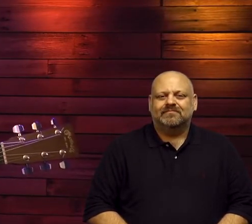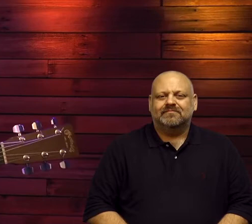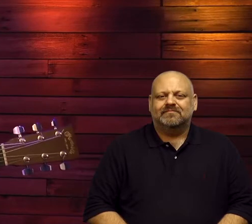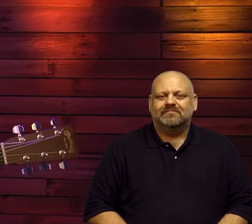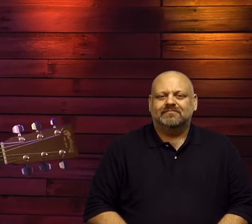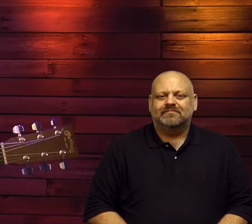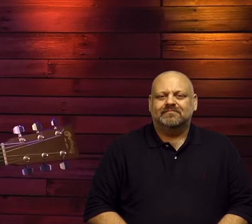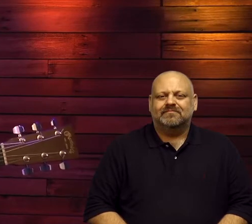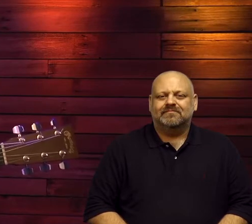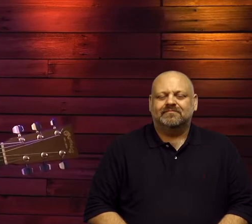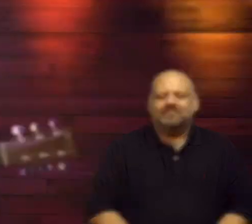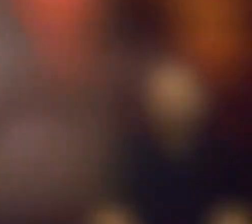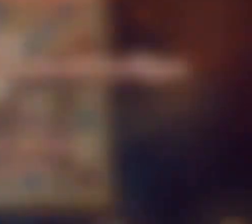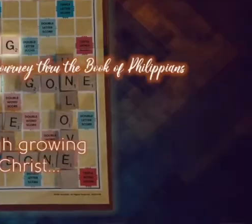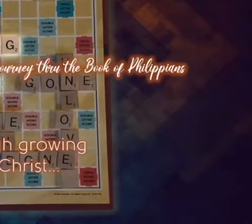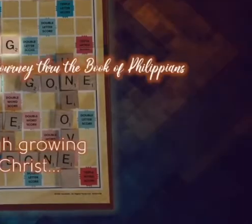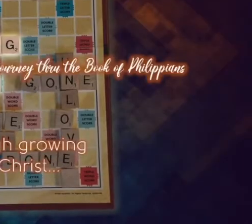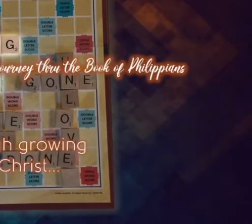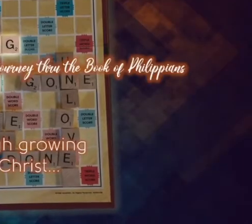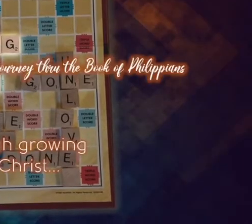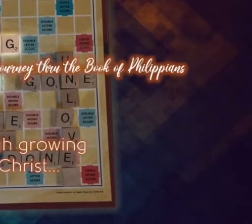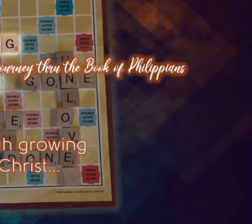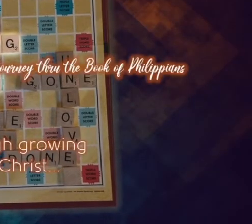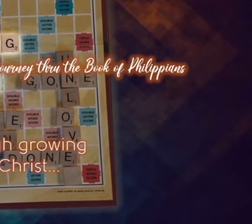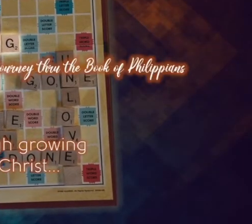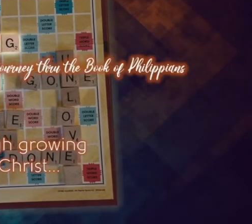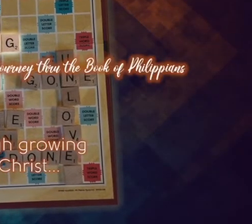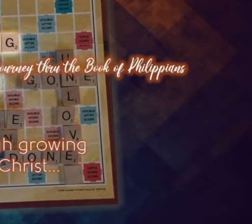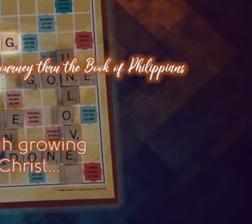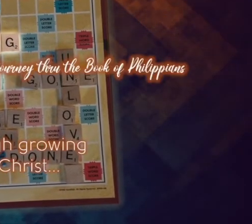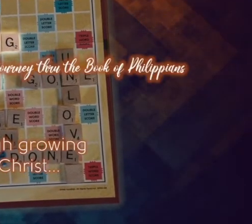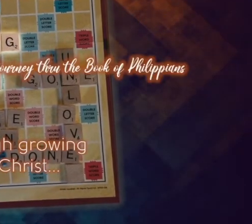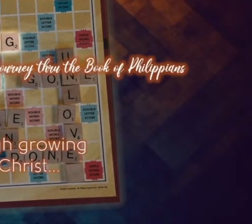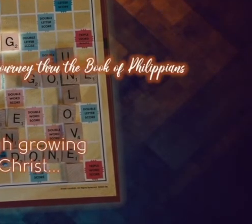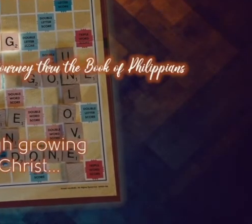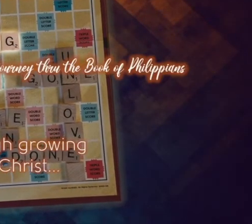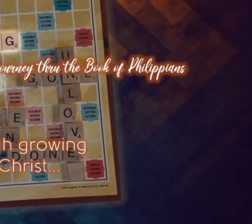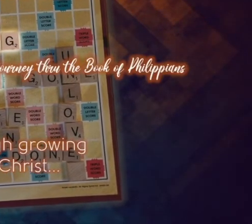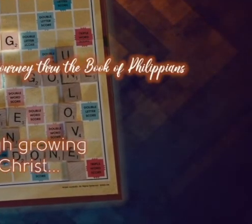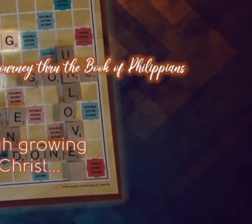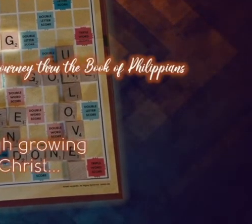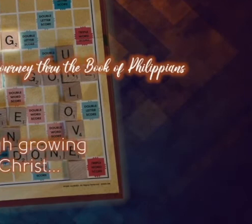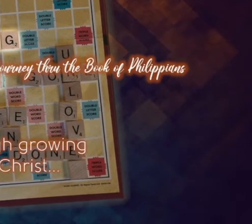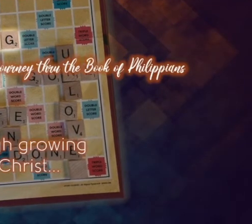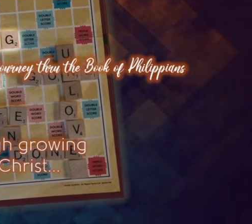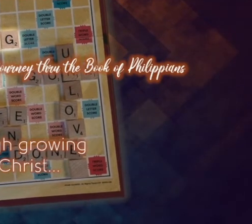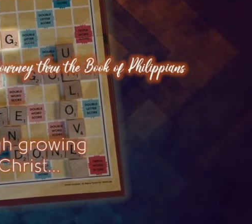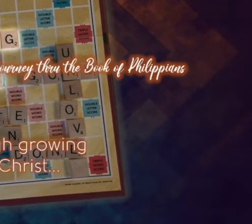Define.